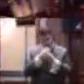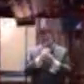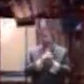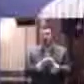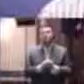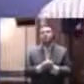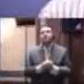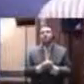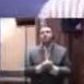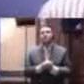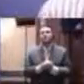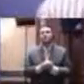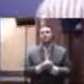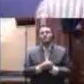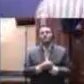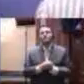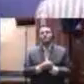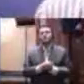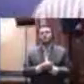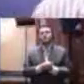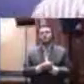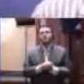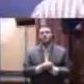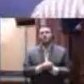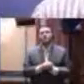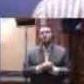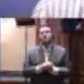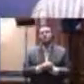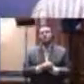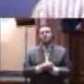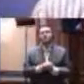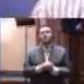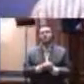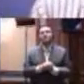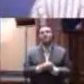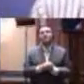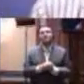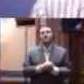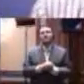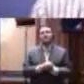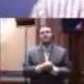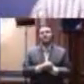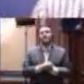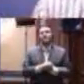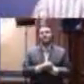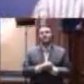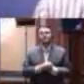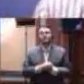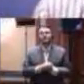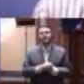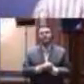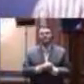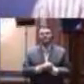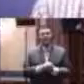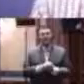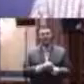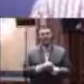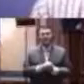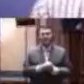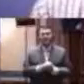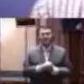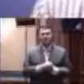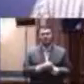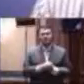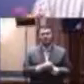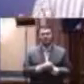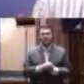that decentralization is a priority for a couple of reasons. Egypt's state has been growing in terms of